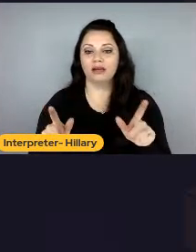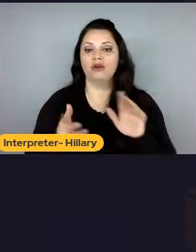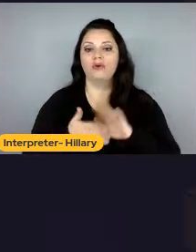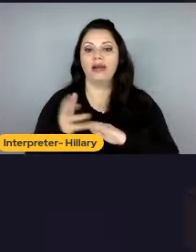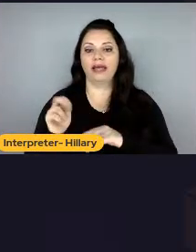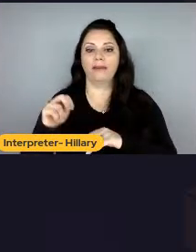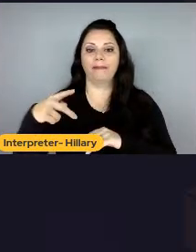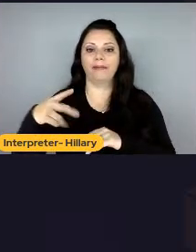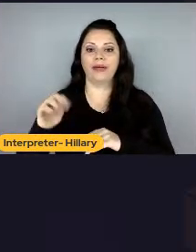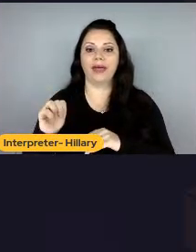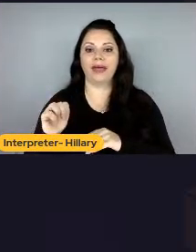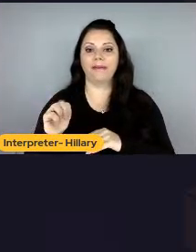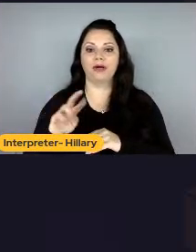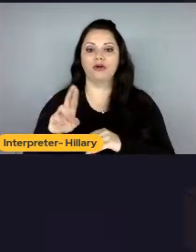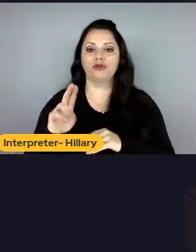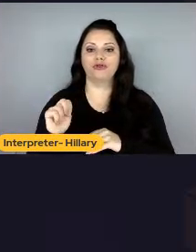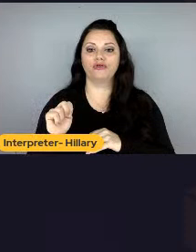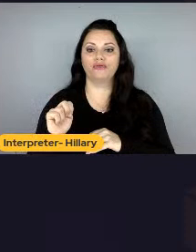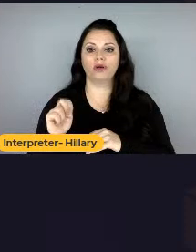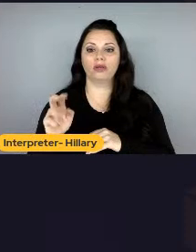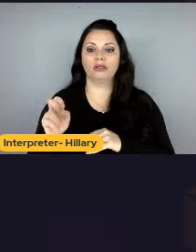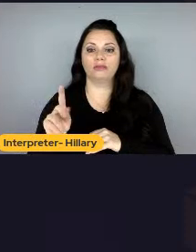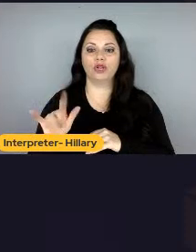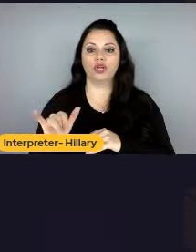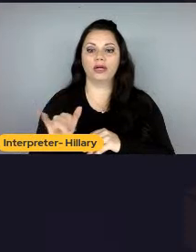npm run deploy.